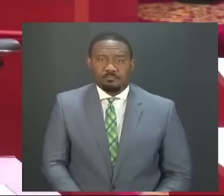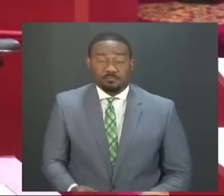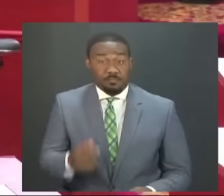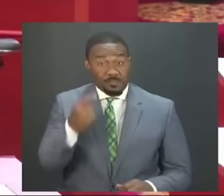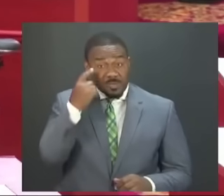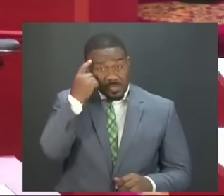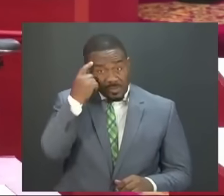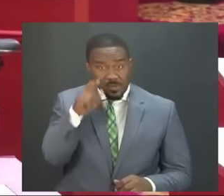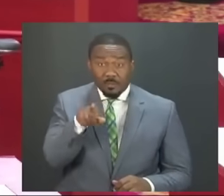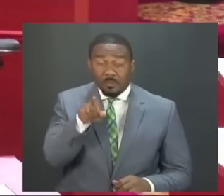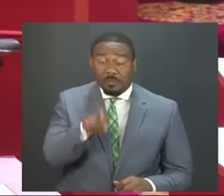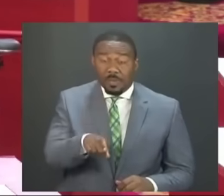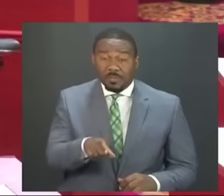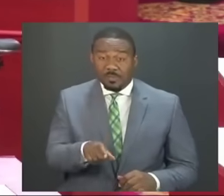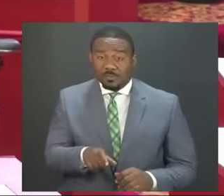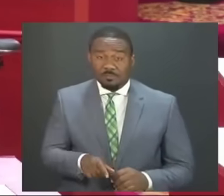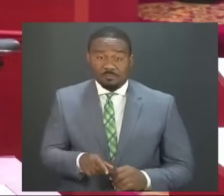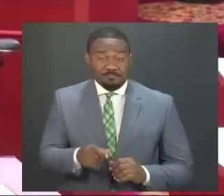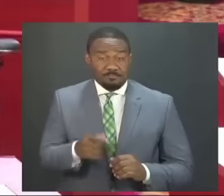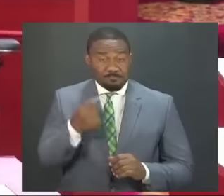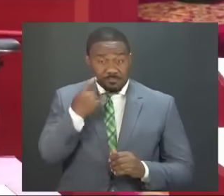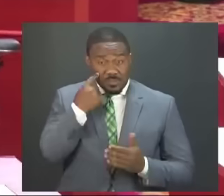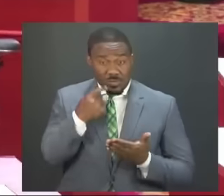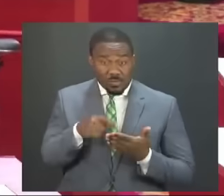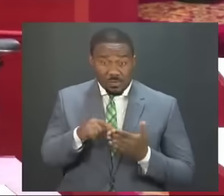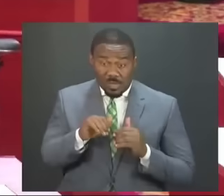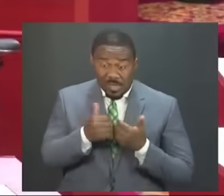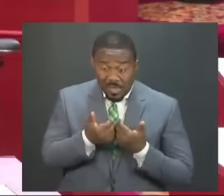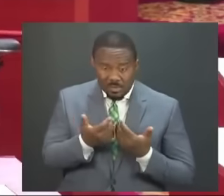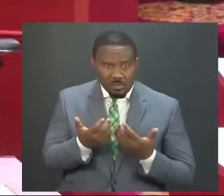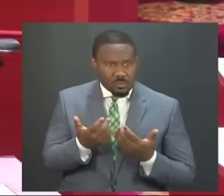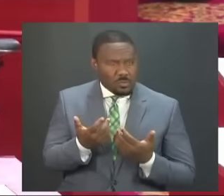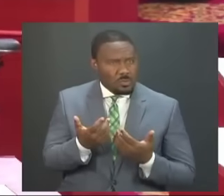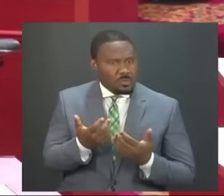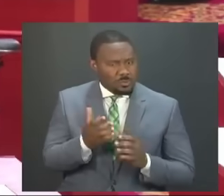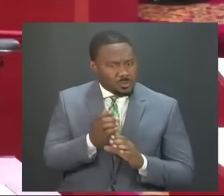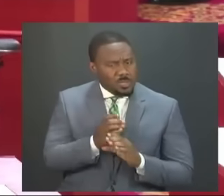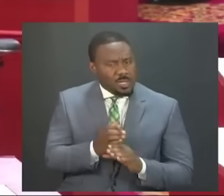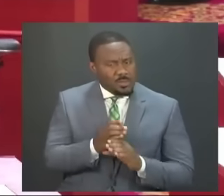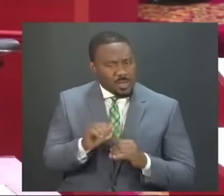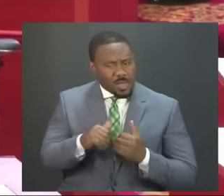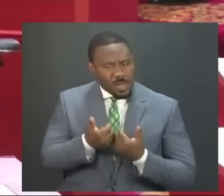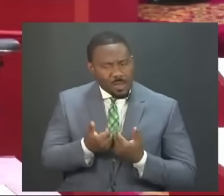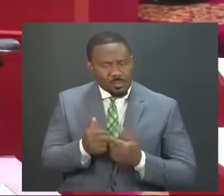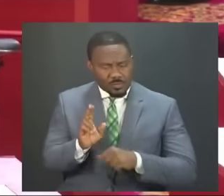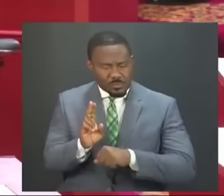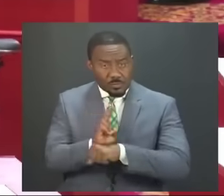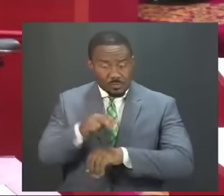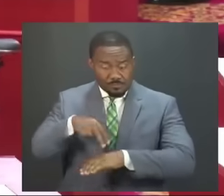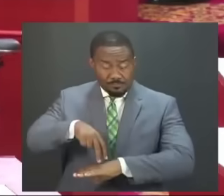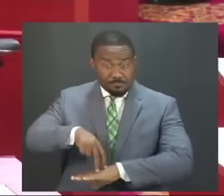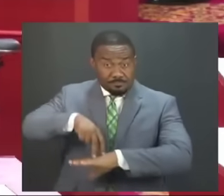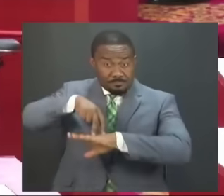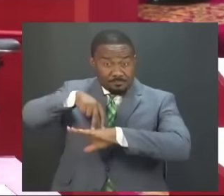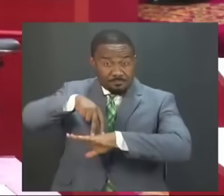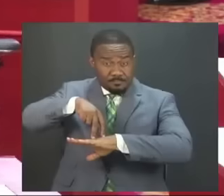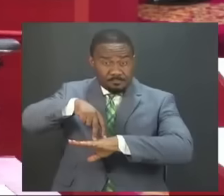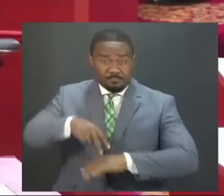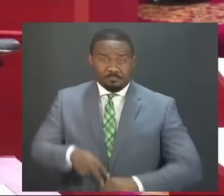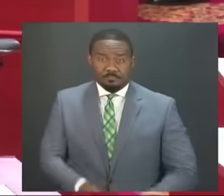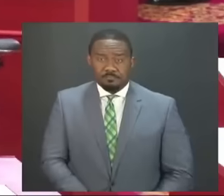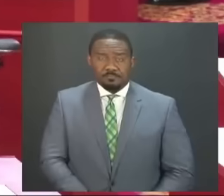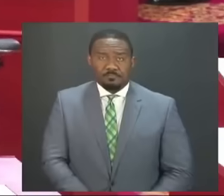pay attention to the way that we use those facilities. Mr. Speaker, I think I have answered all